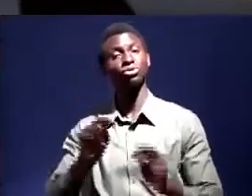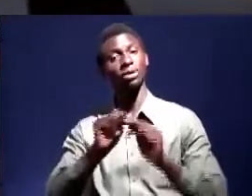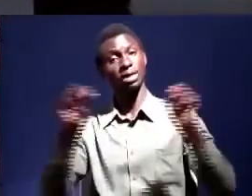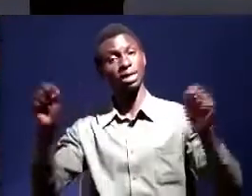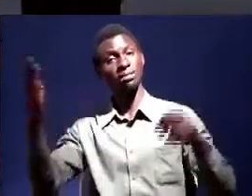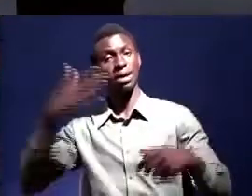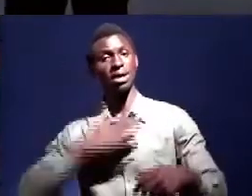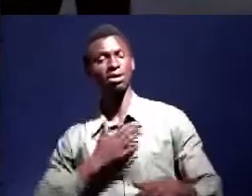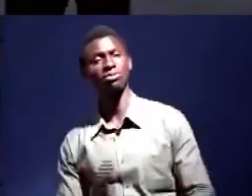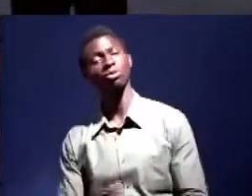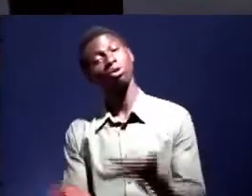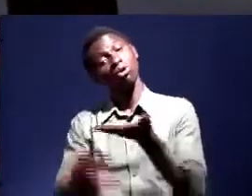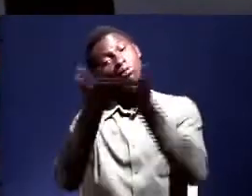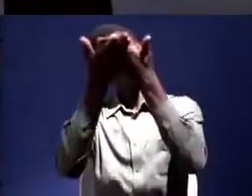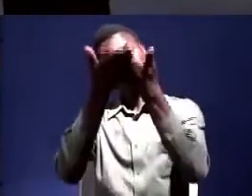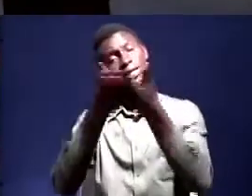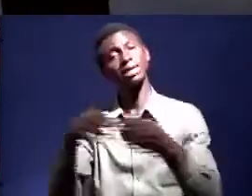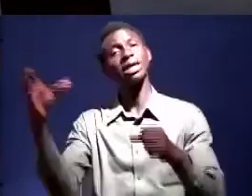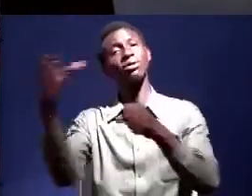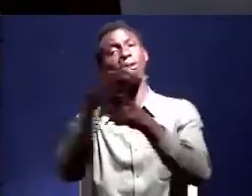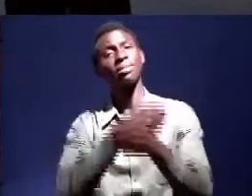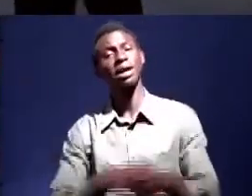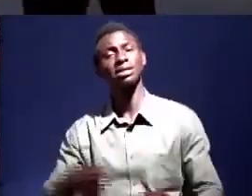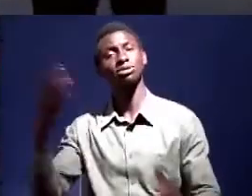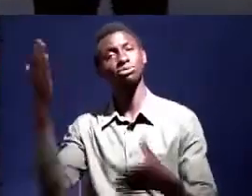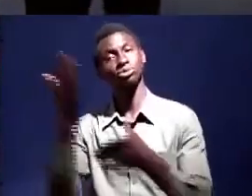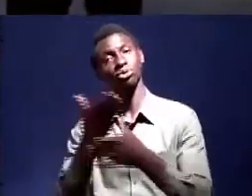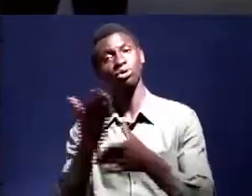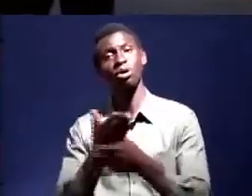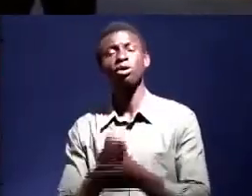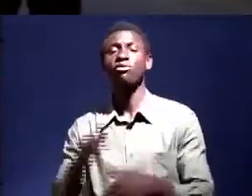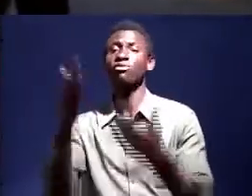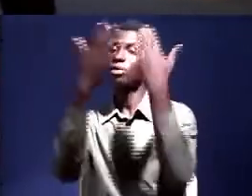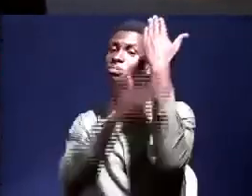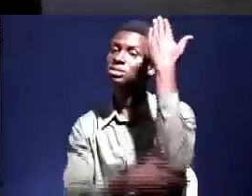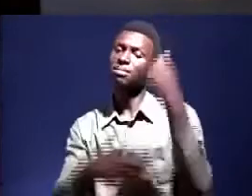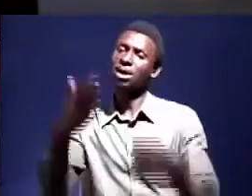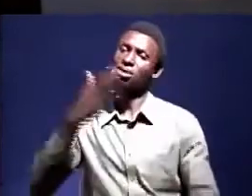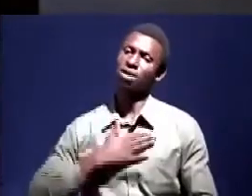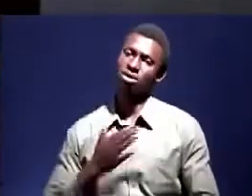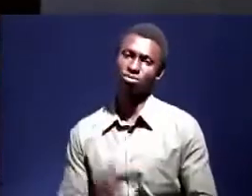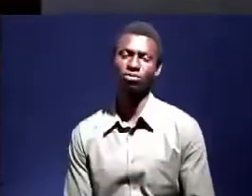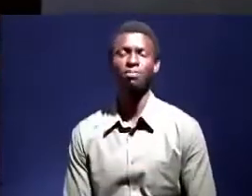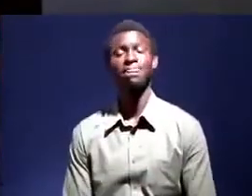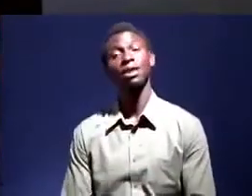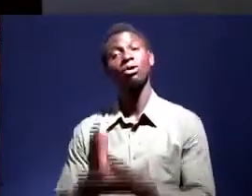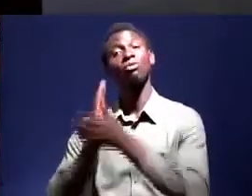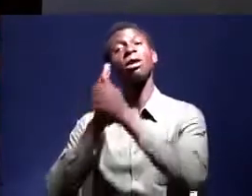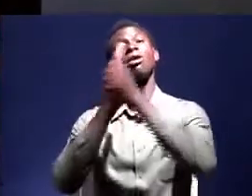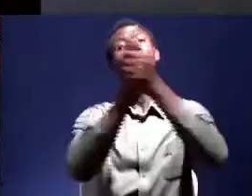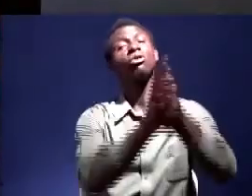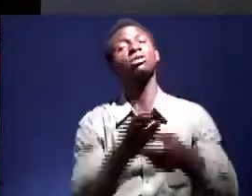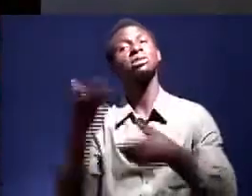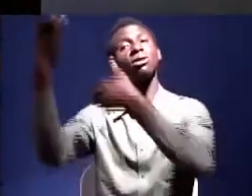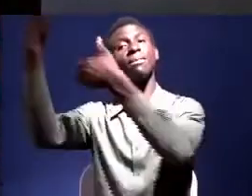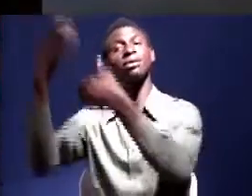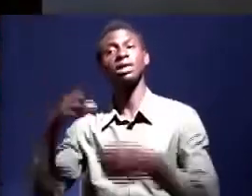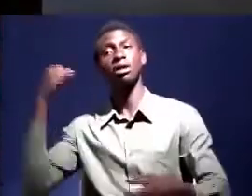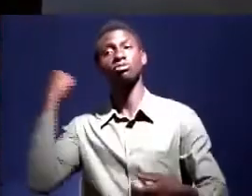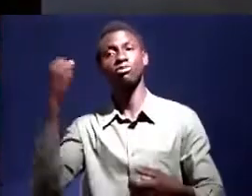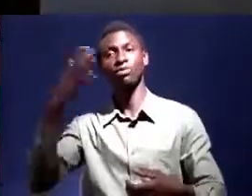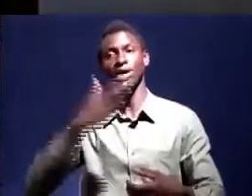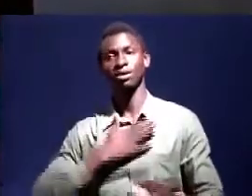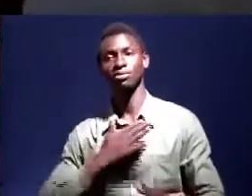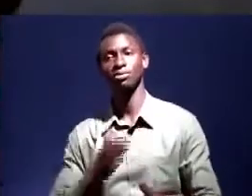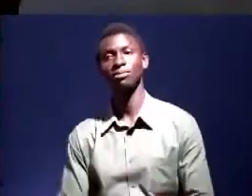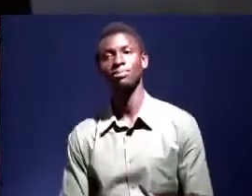forgiveness. Wasaidie wapate uzoefu wa msamaha. Lead them to receive my power. Waongoze wapokee nguvu yangu. And Jesus